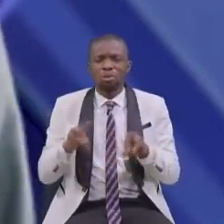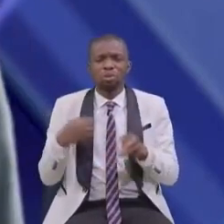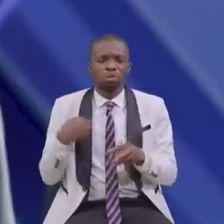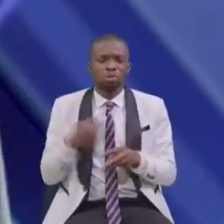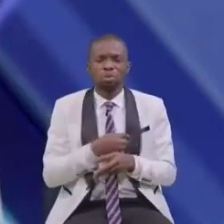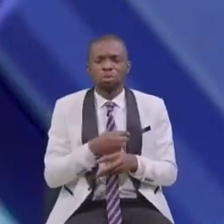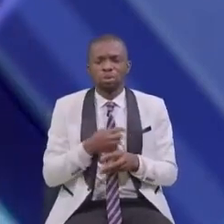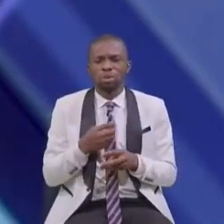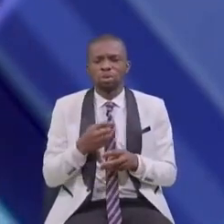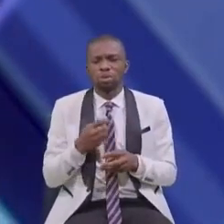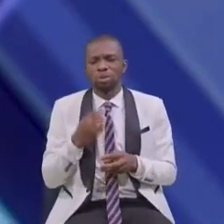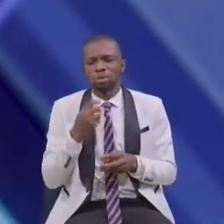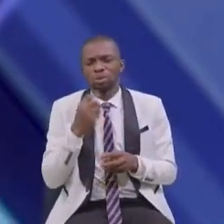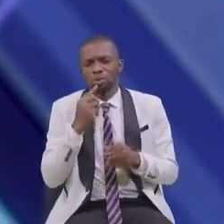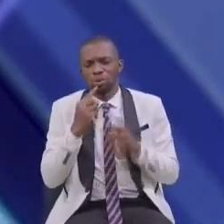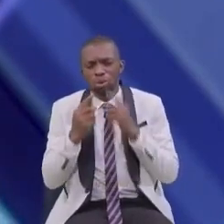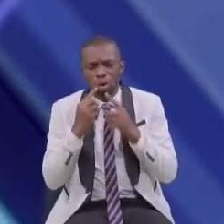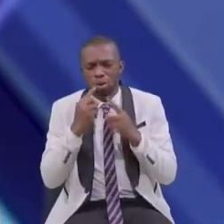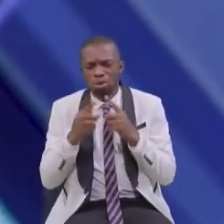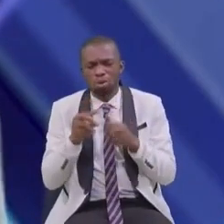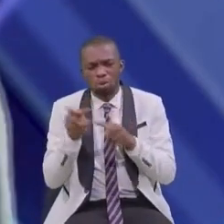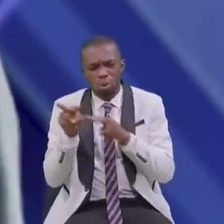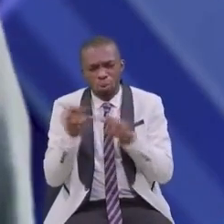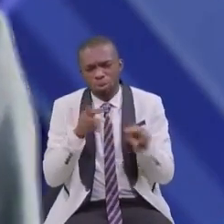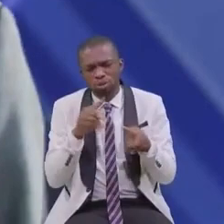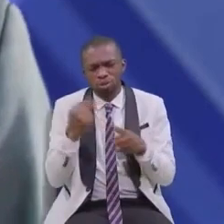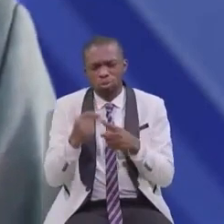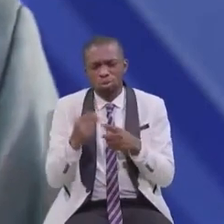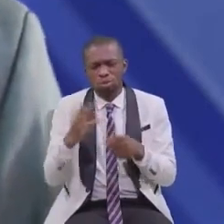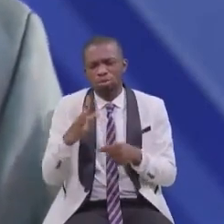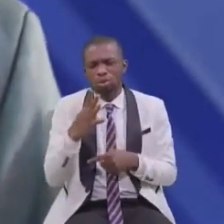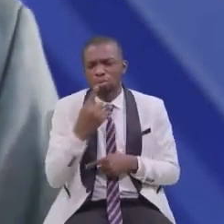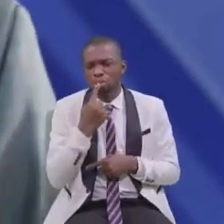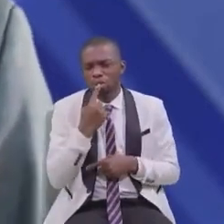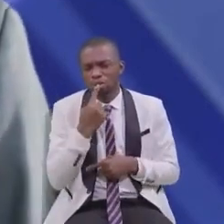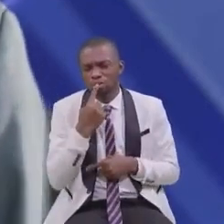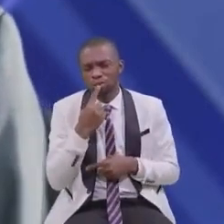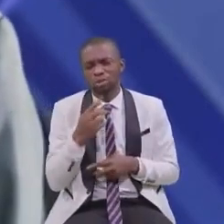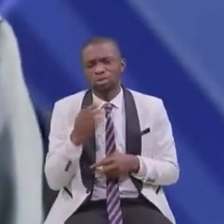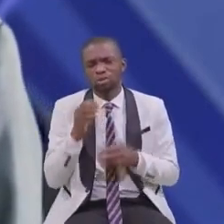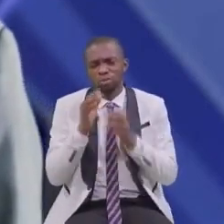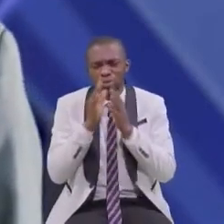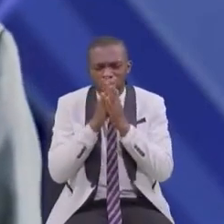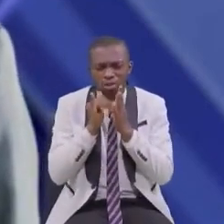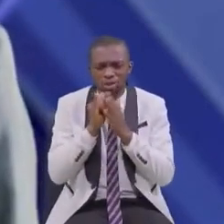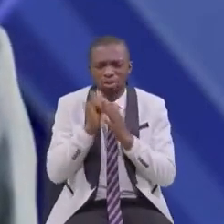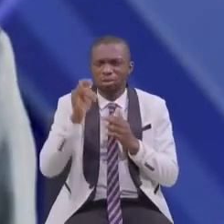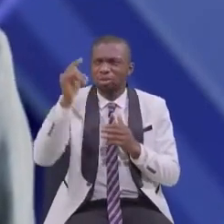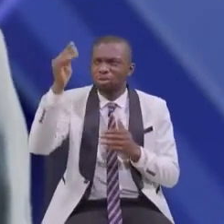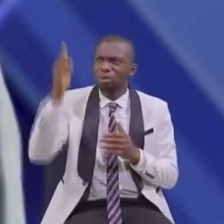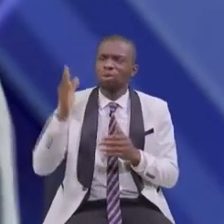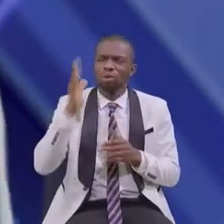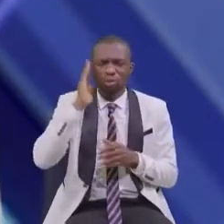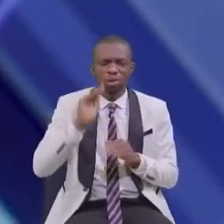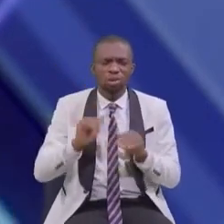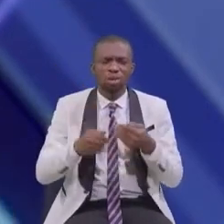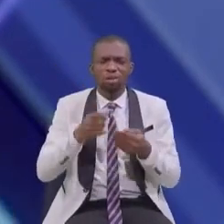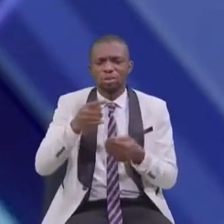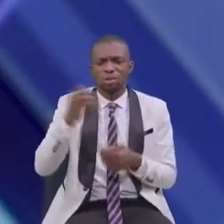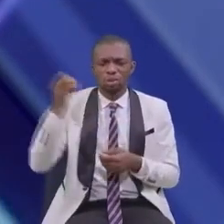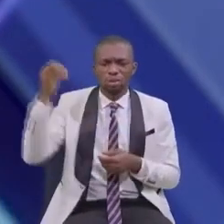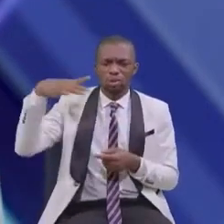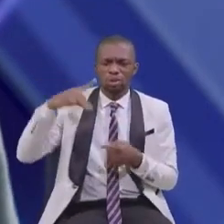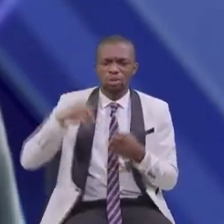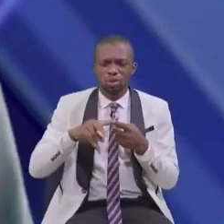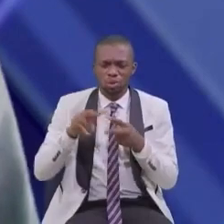watch your mouth. Watch the words of your mouth. Pray that God will give you grace to watch.